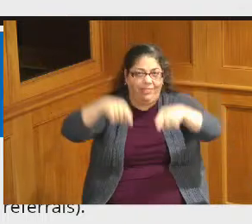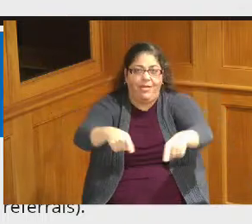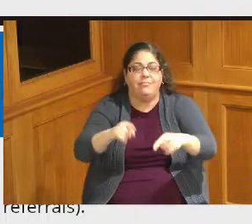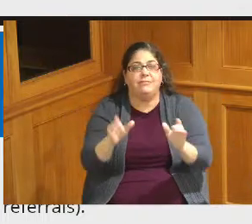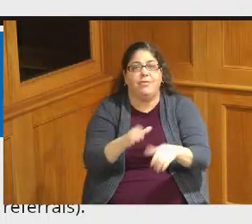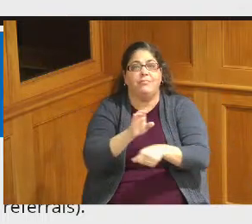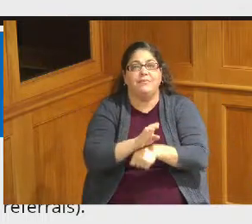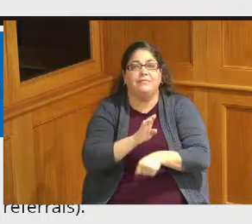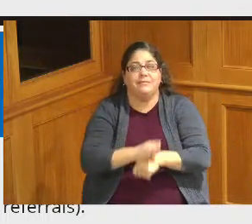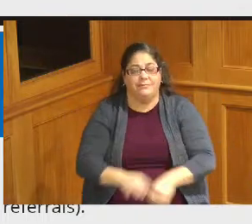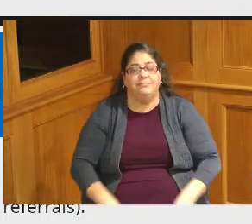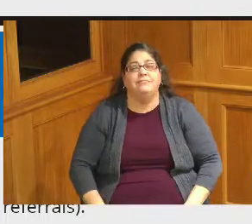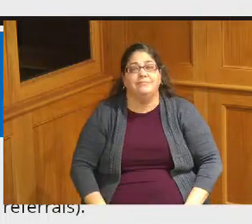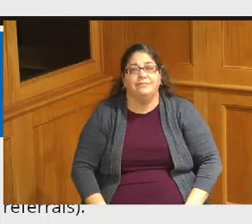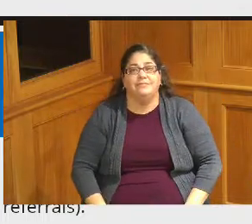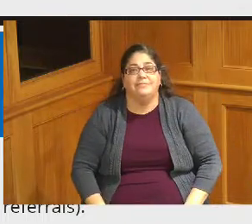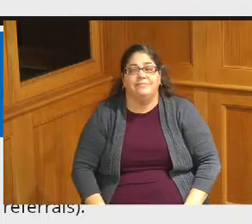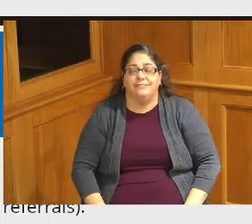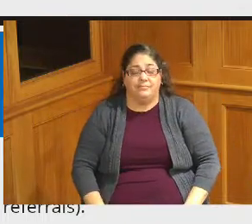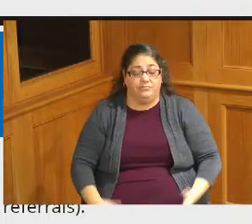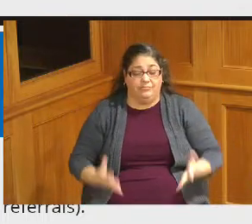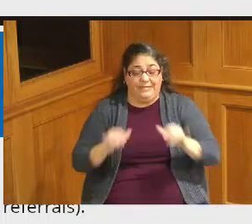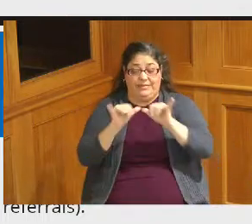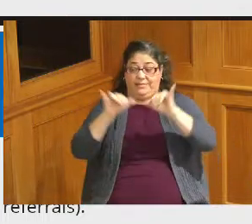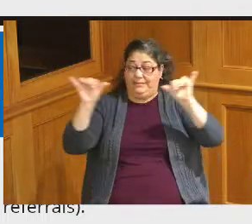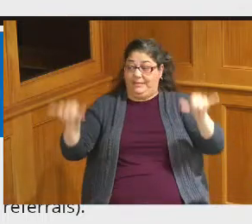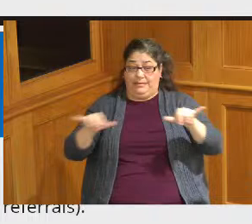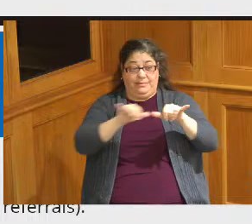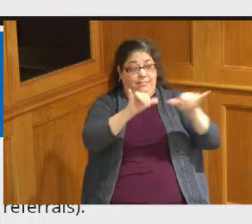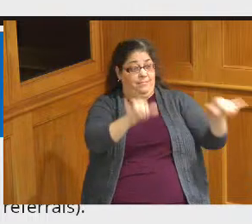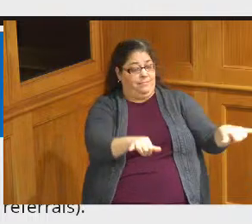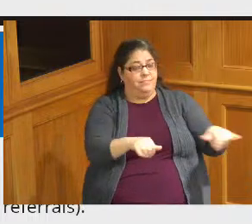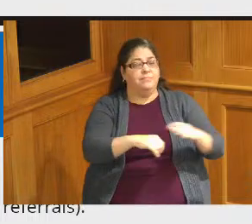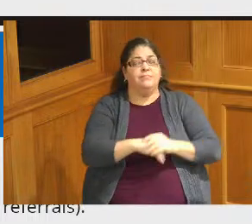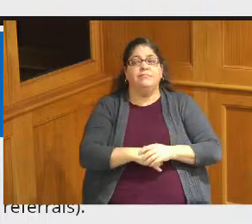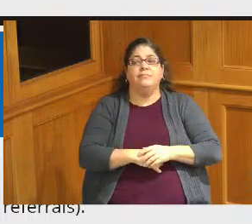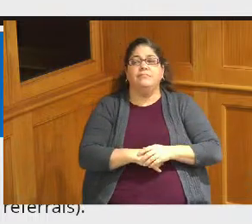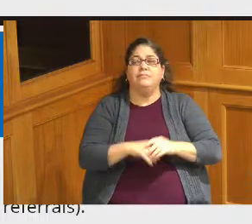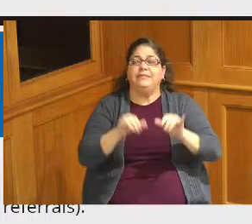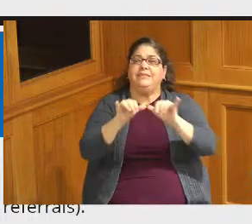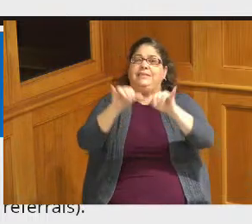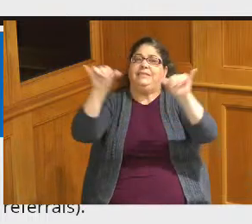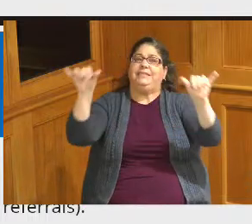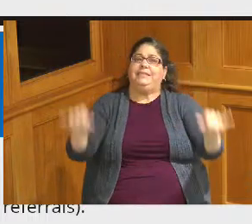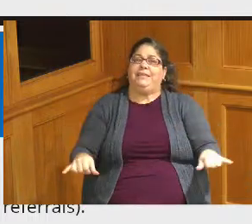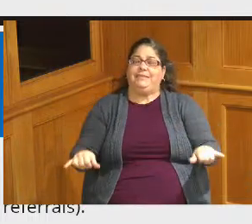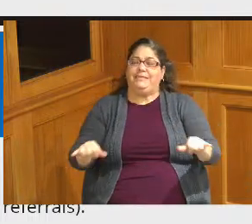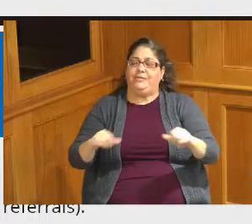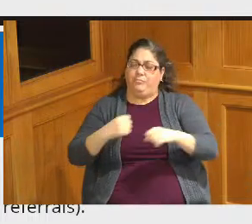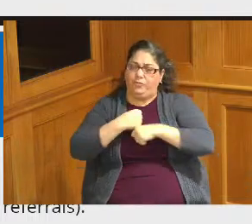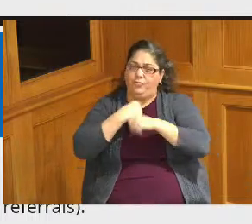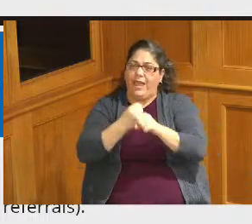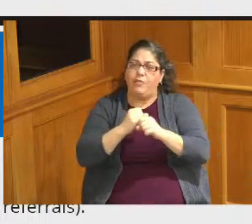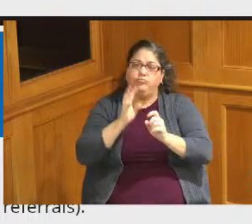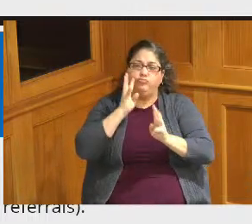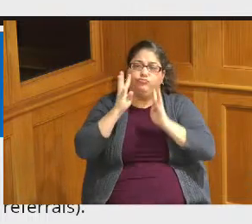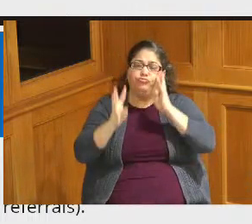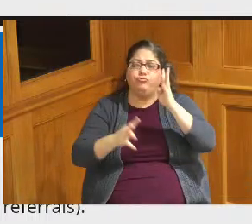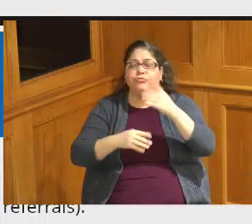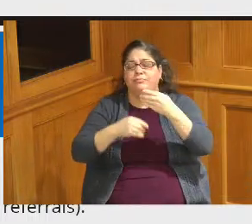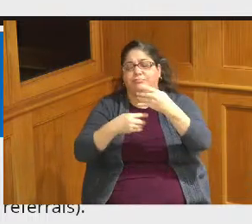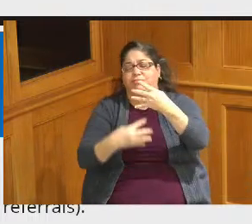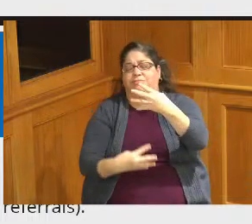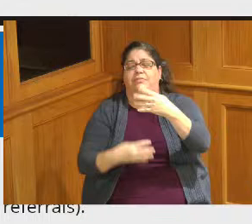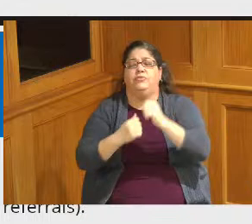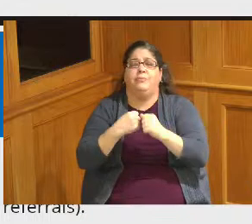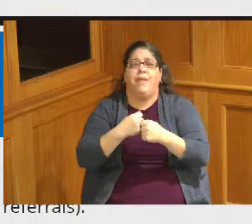businesses? Systems. There's opportunity to create systems for small business that makes